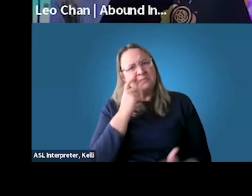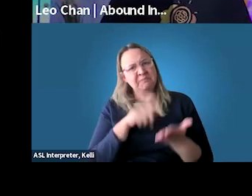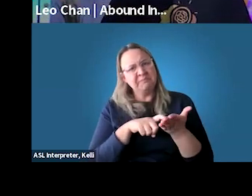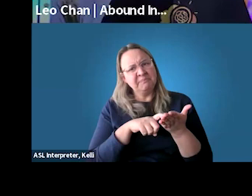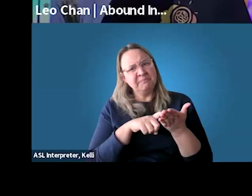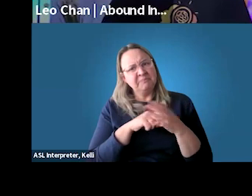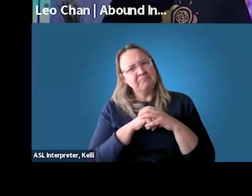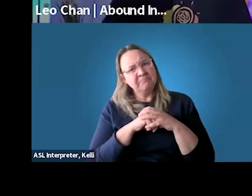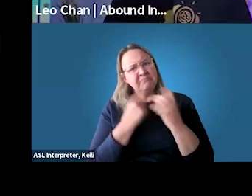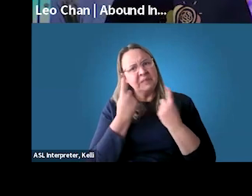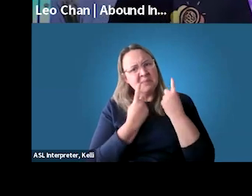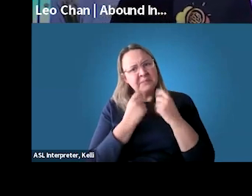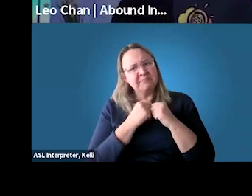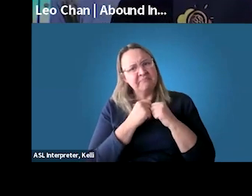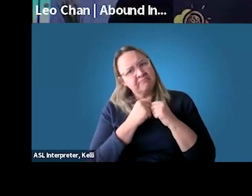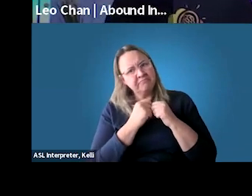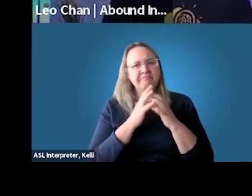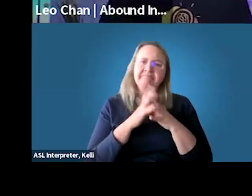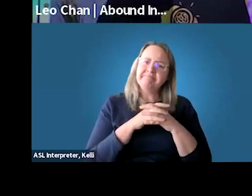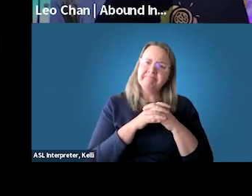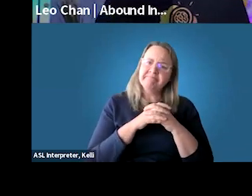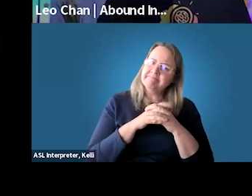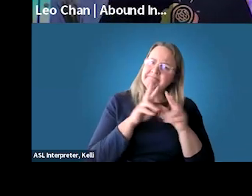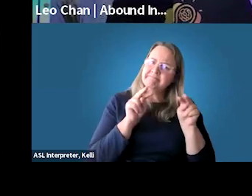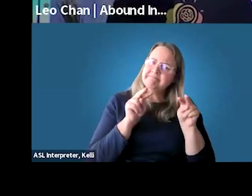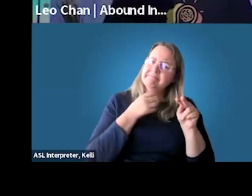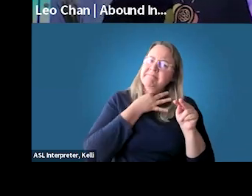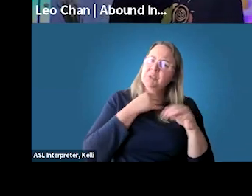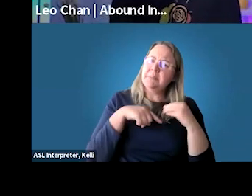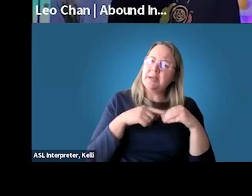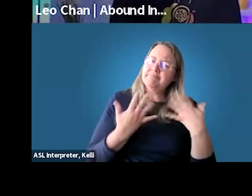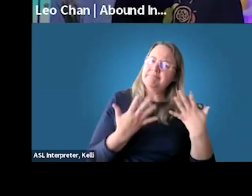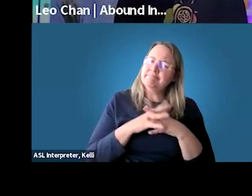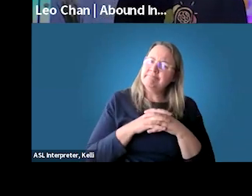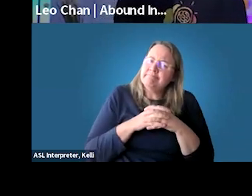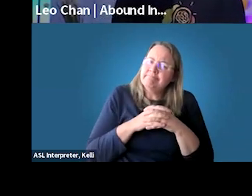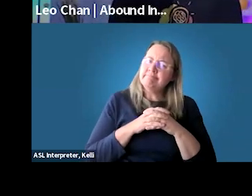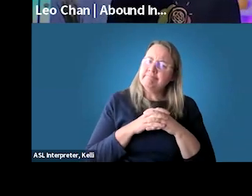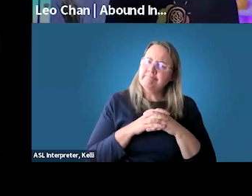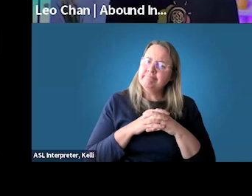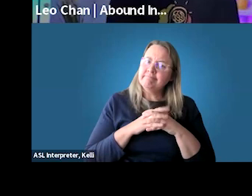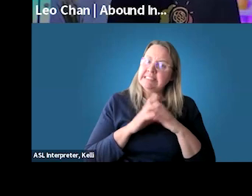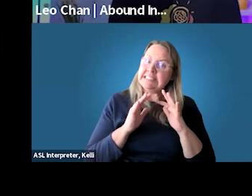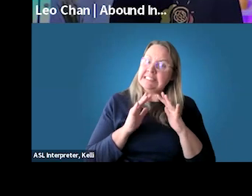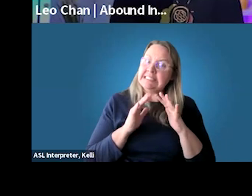or, think about, or perhaps what you're curious about. All right. So minutes on the